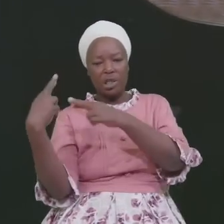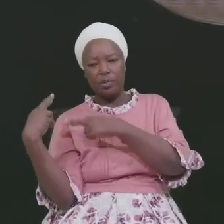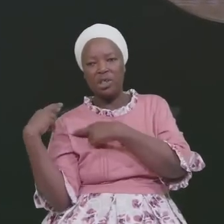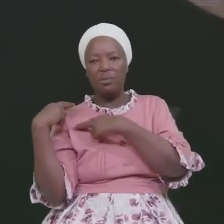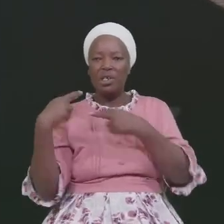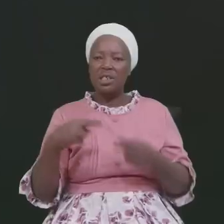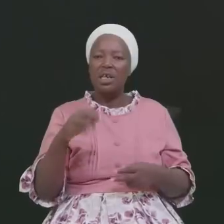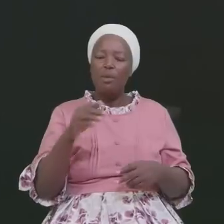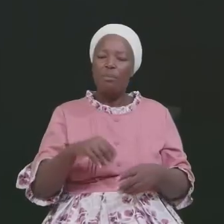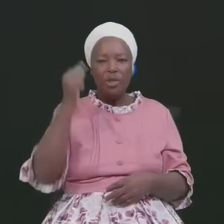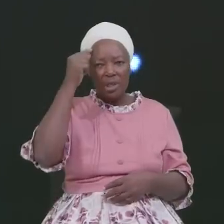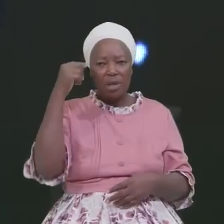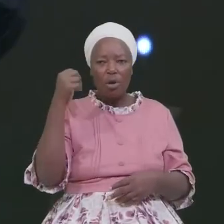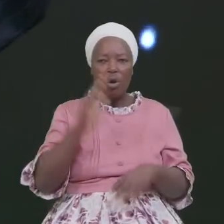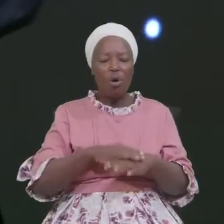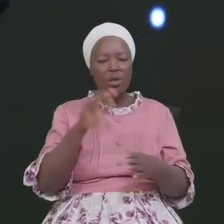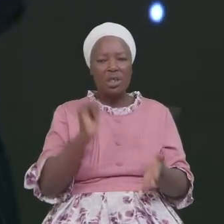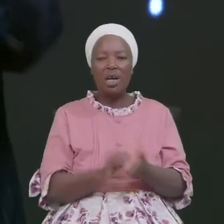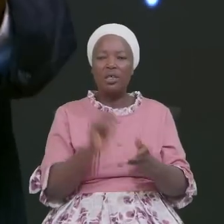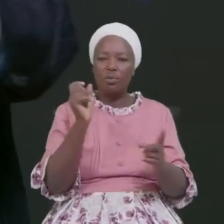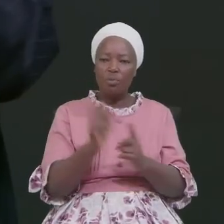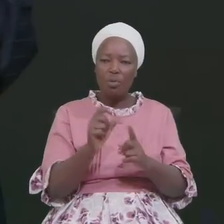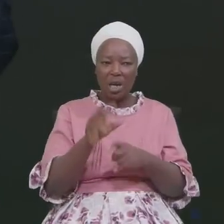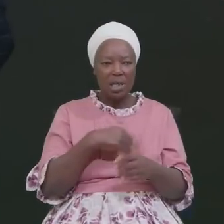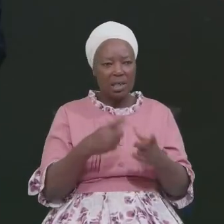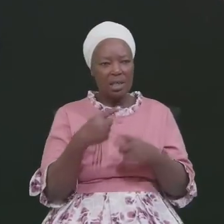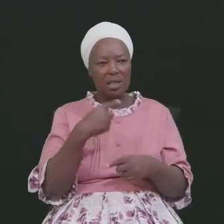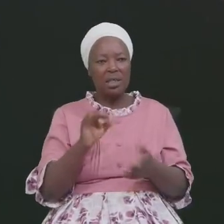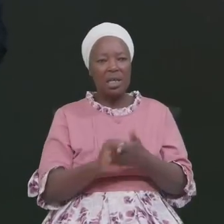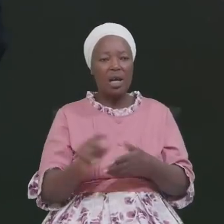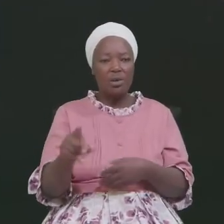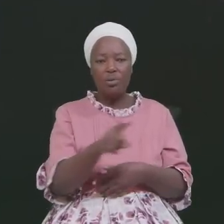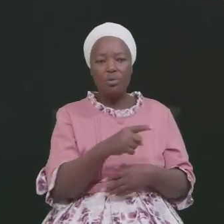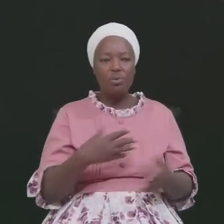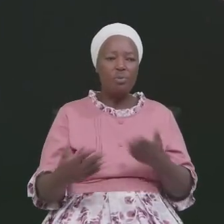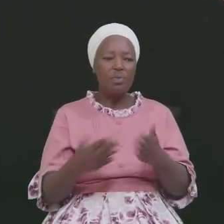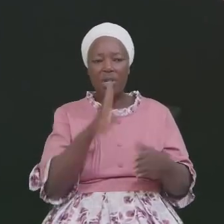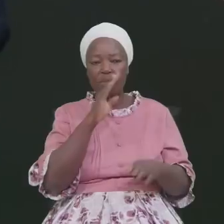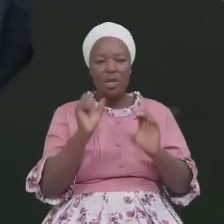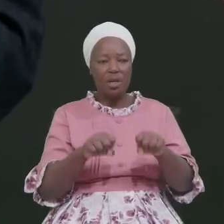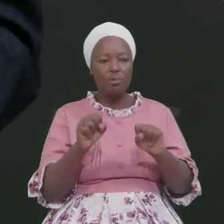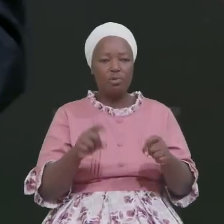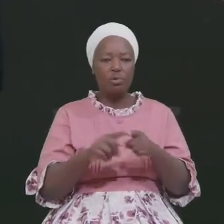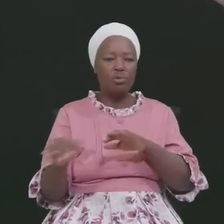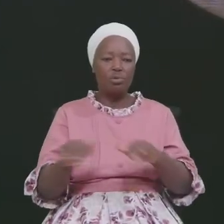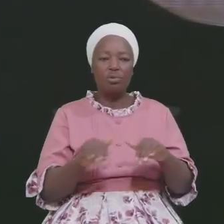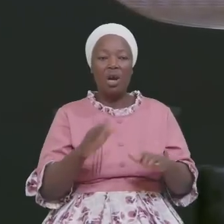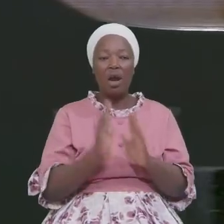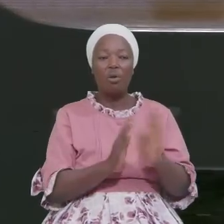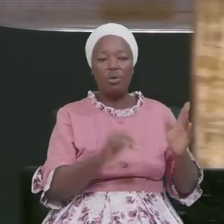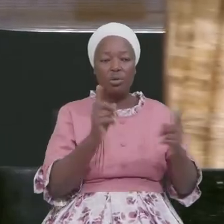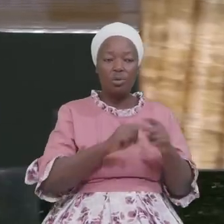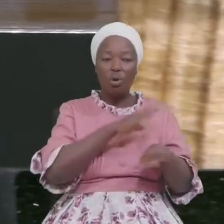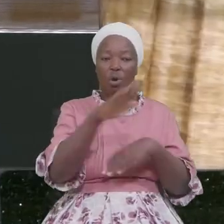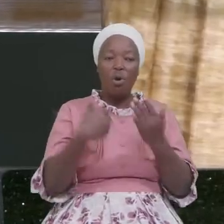responsibility. Meditate on that word, and it says that thou mayest be able to do according to